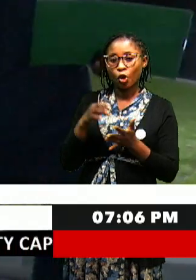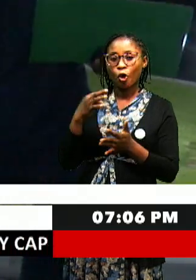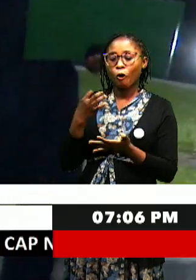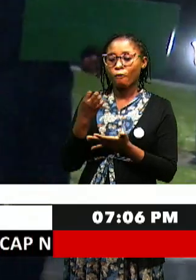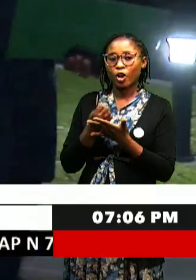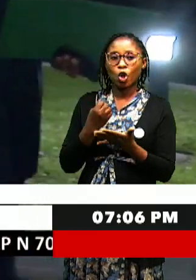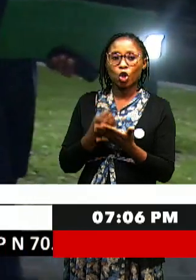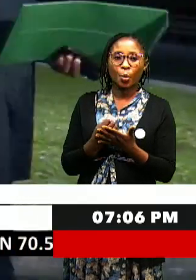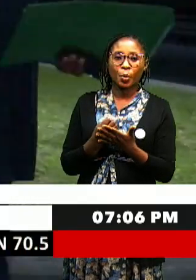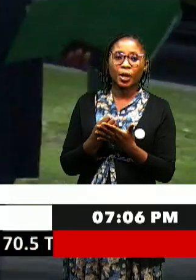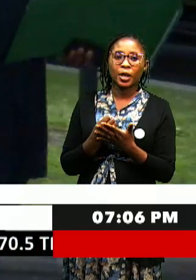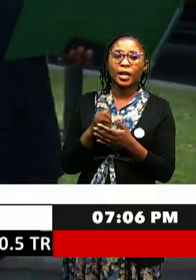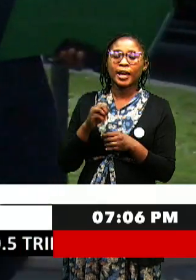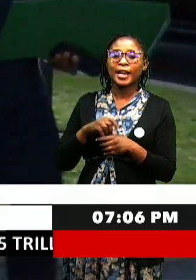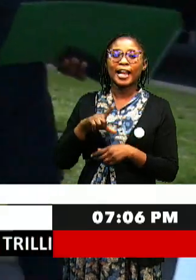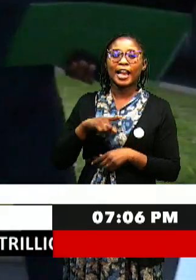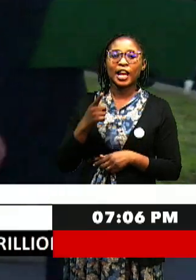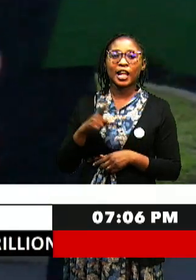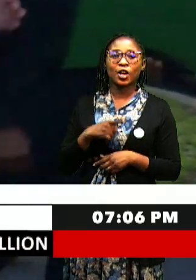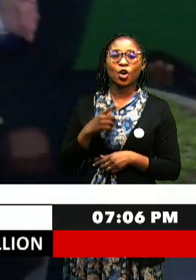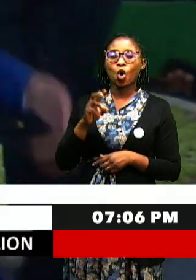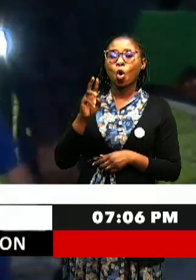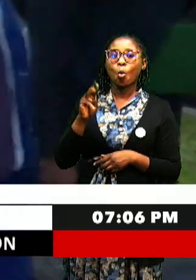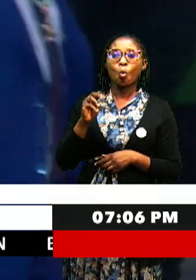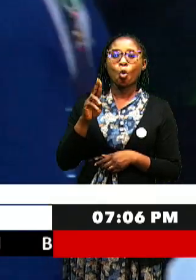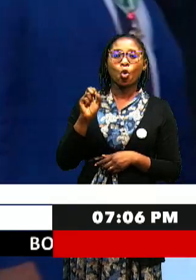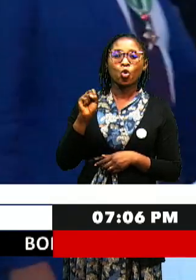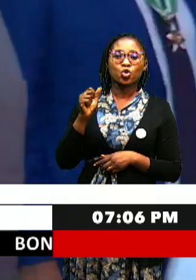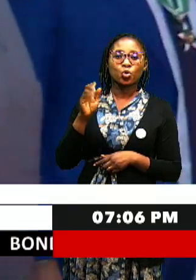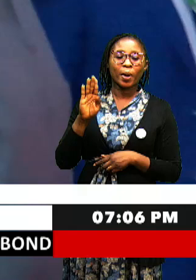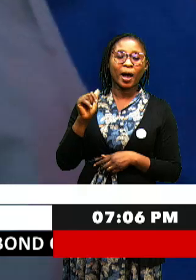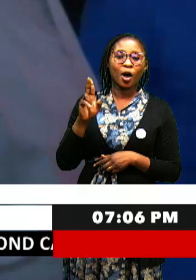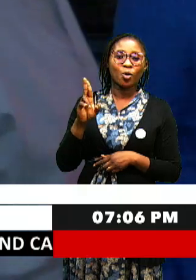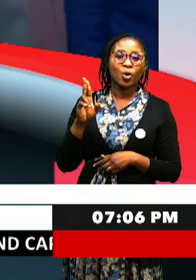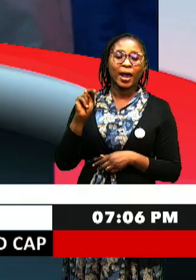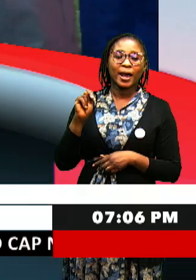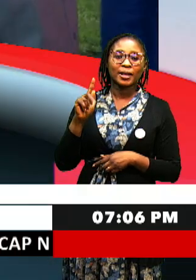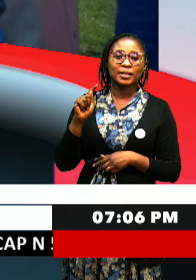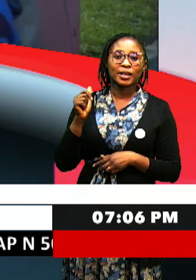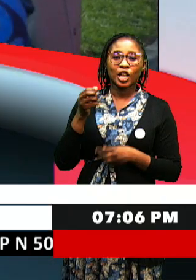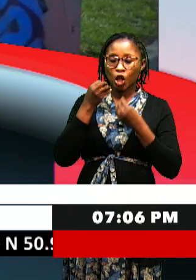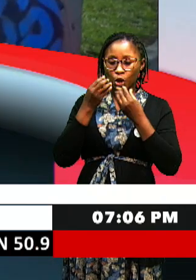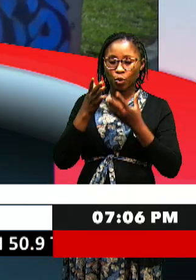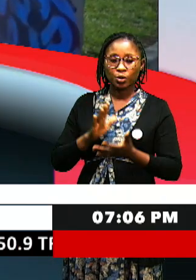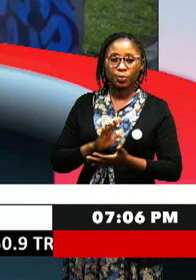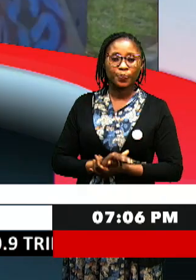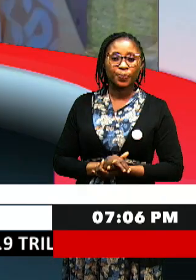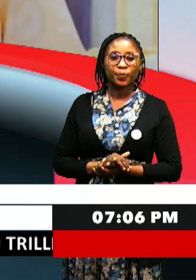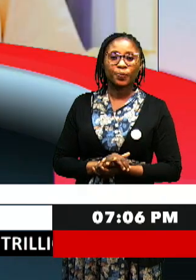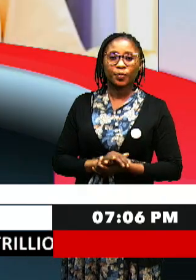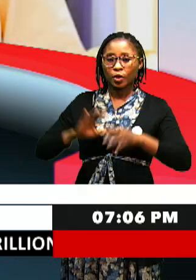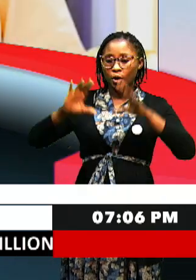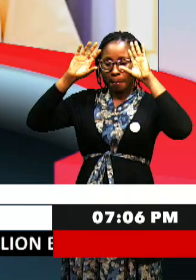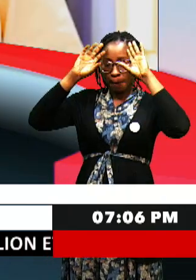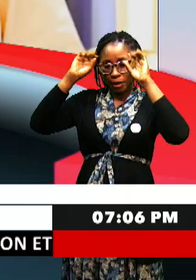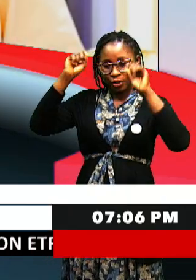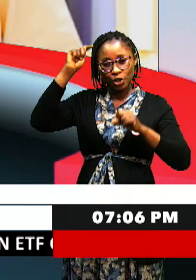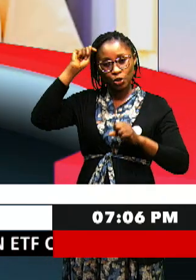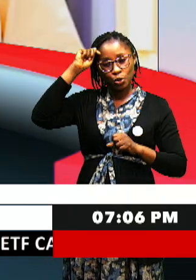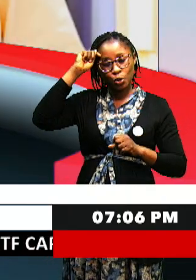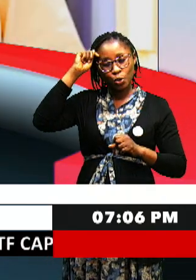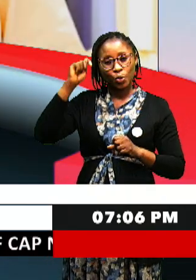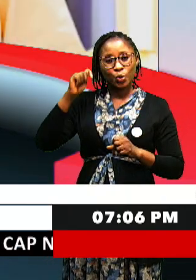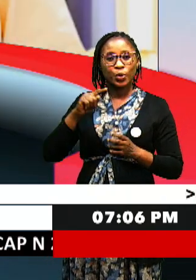economy. In Lagos, Musbau and Wahab, NTA News. President Bola Tinubu